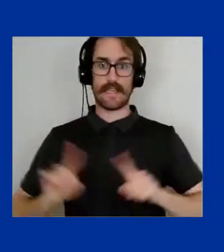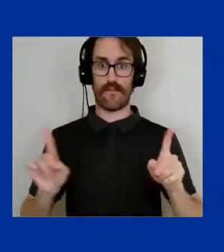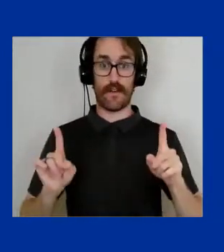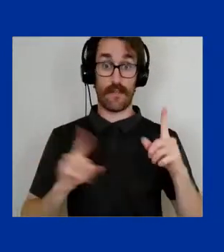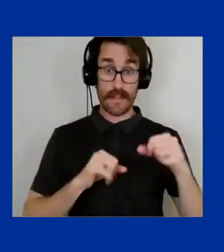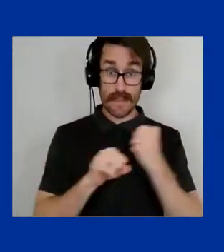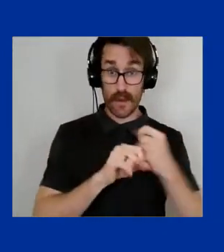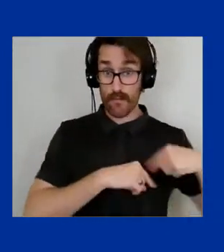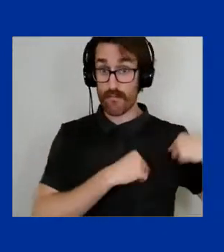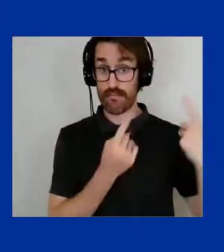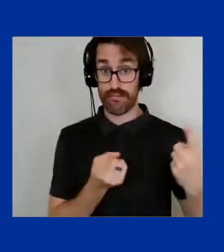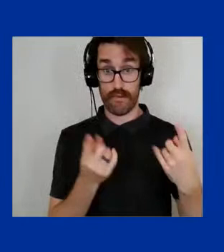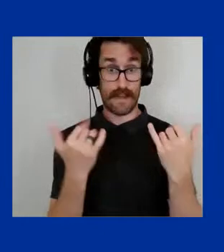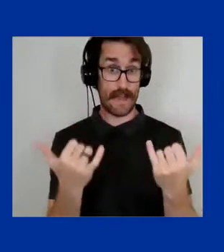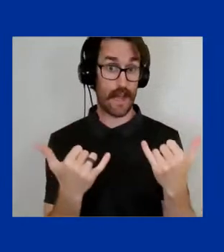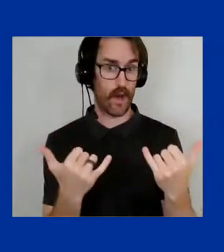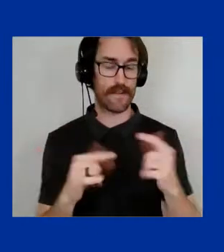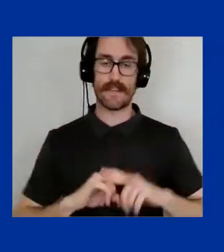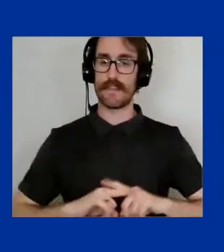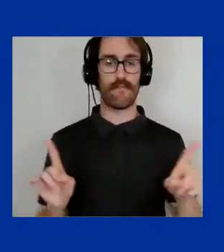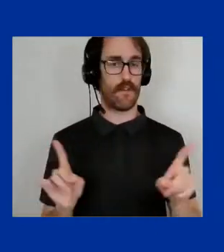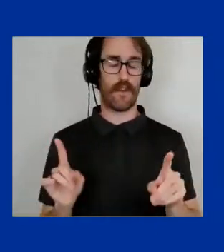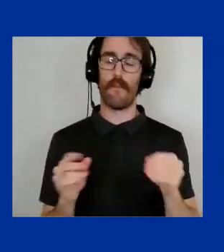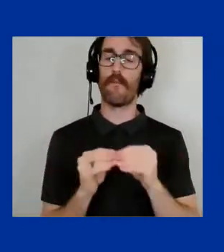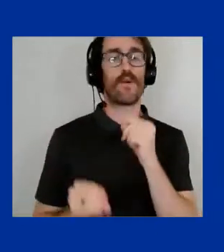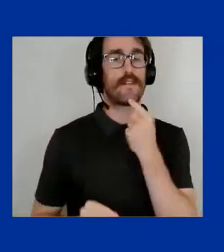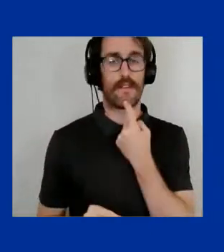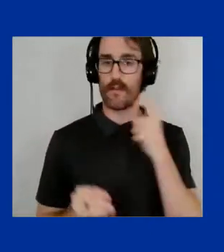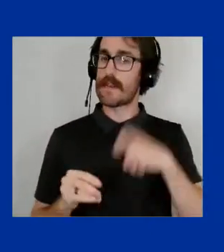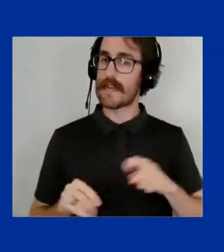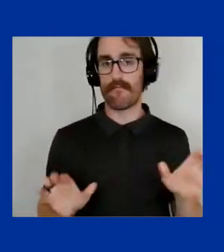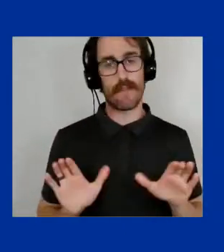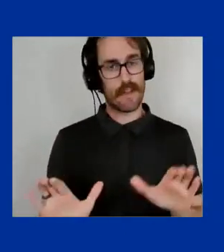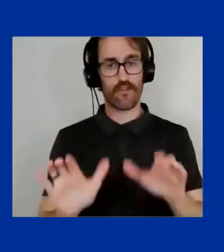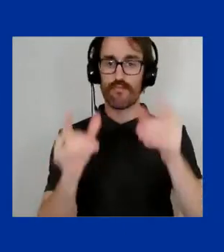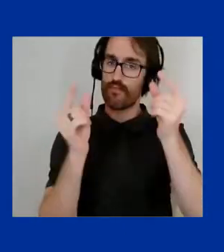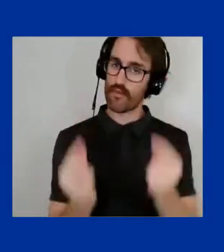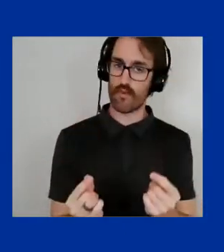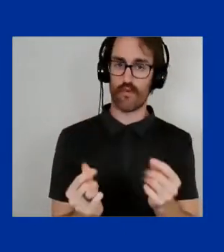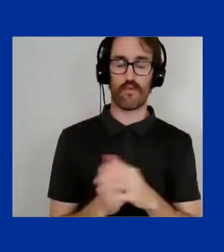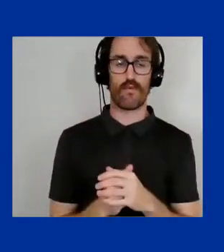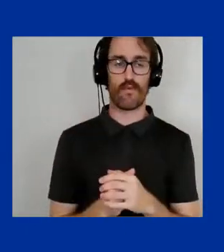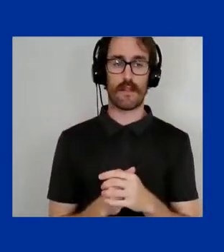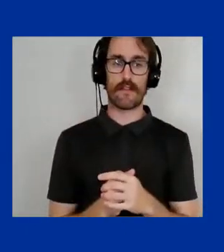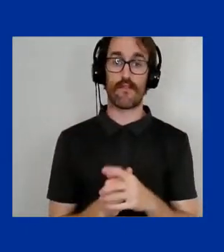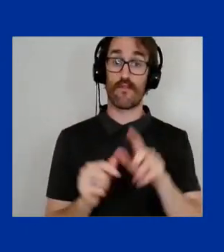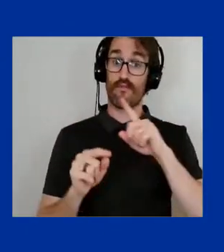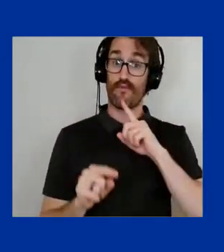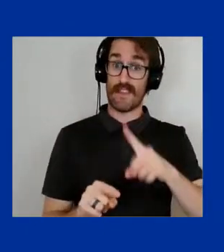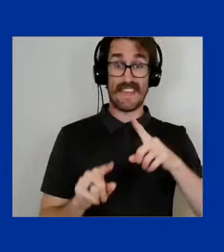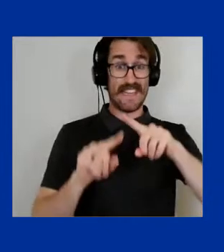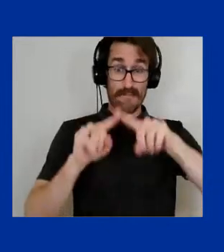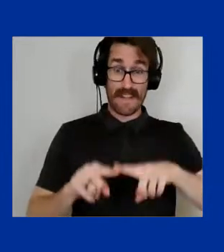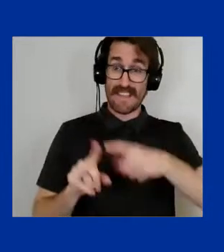year, and that we really do need action. And it's really individual.